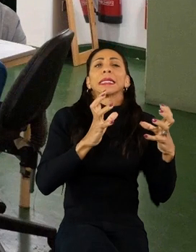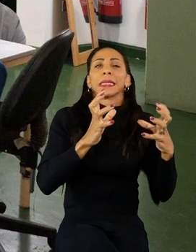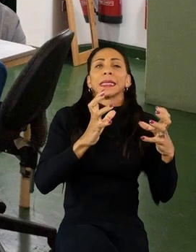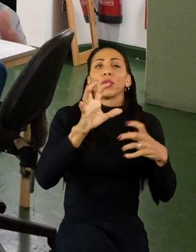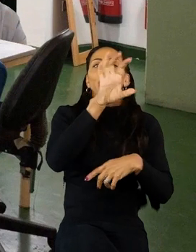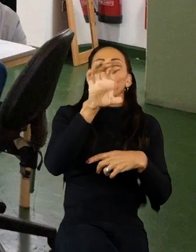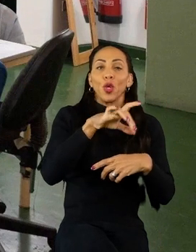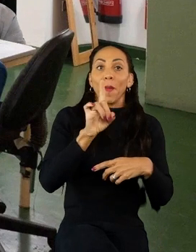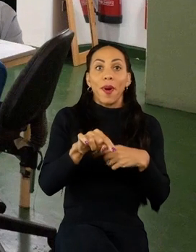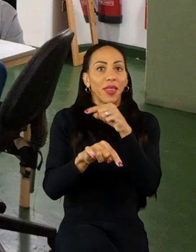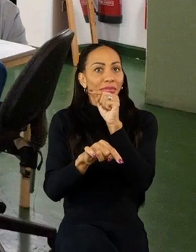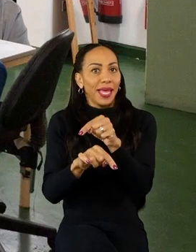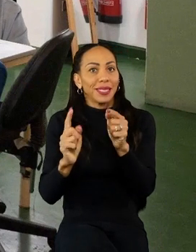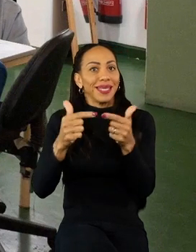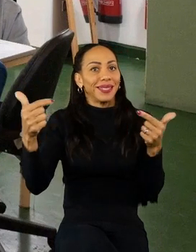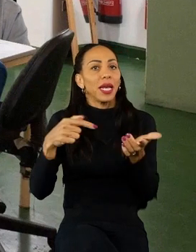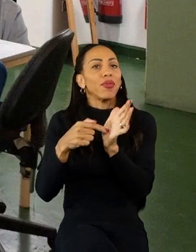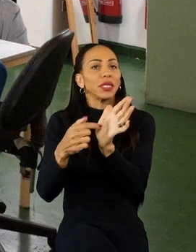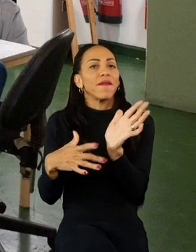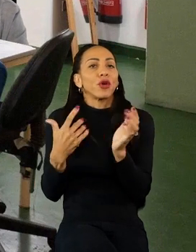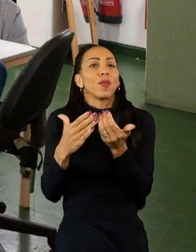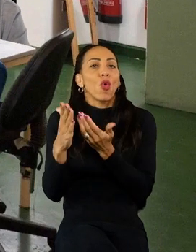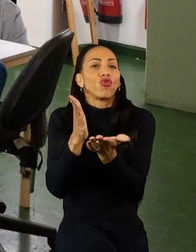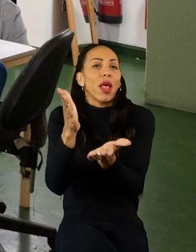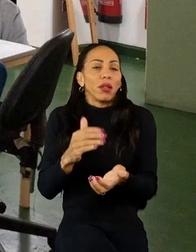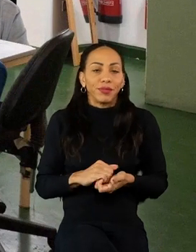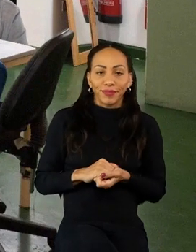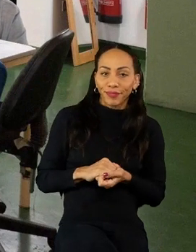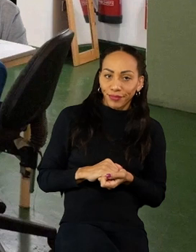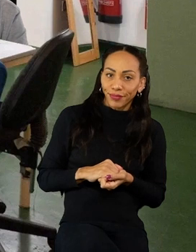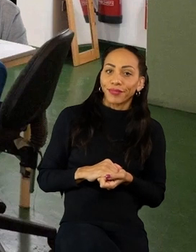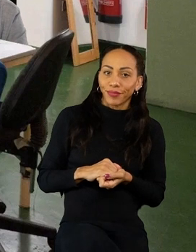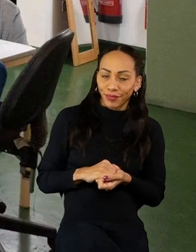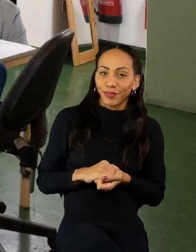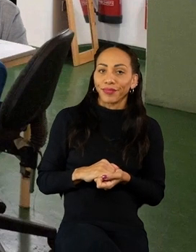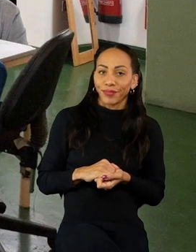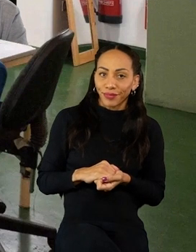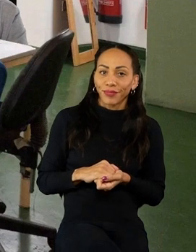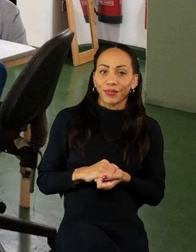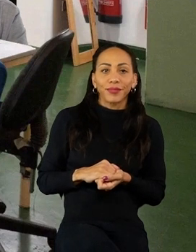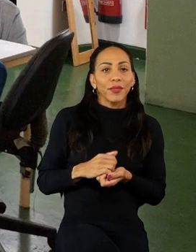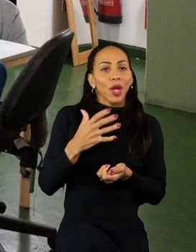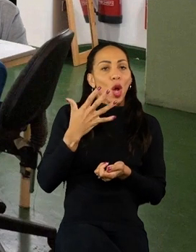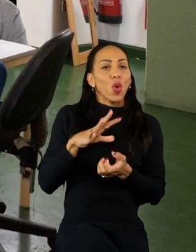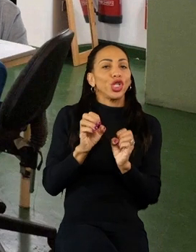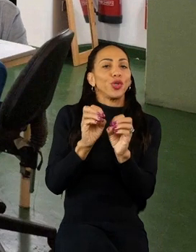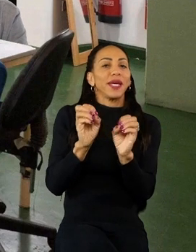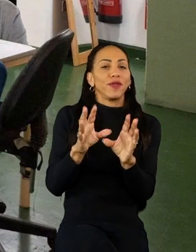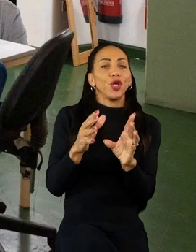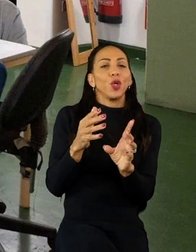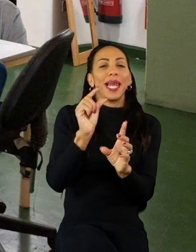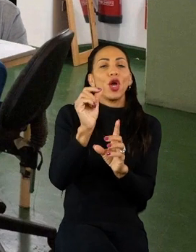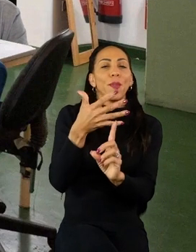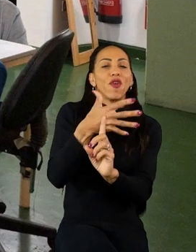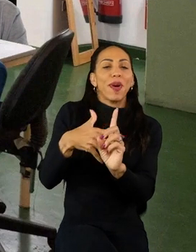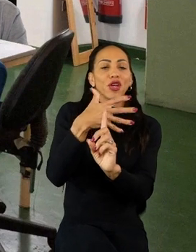felt. Yeah, I can't remember what the next slide is, Steve, forgive me. So yes, I just wanted to quickly give you a bit of